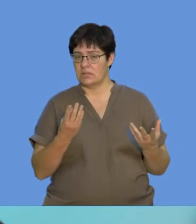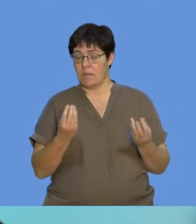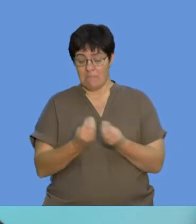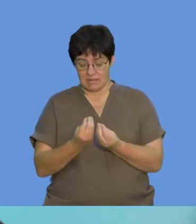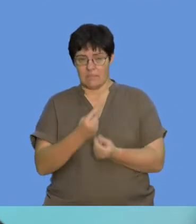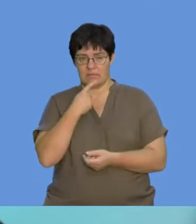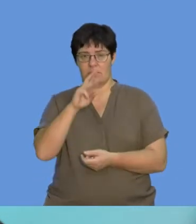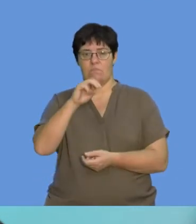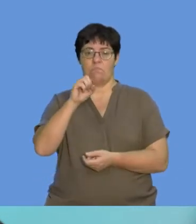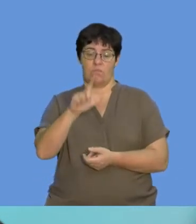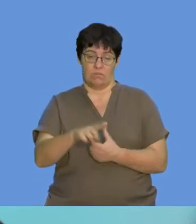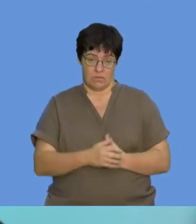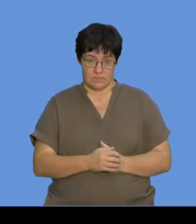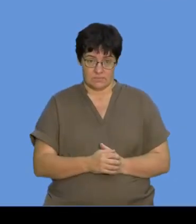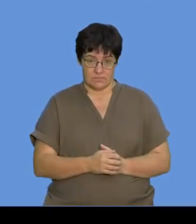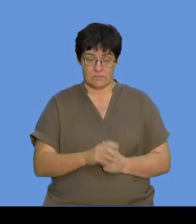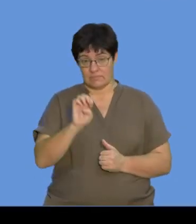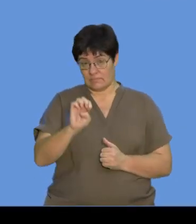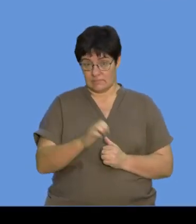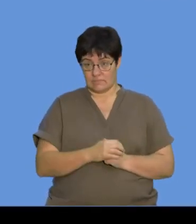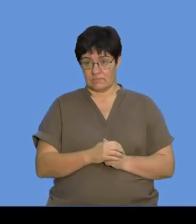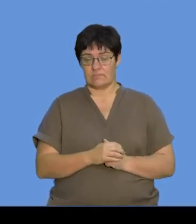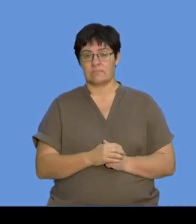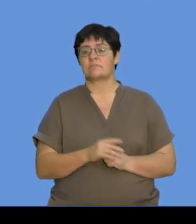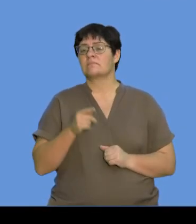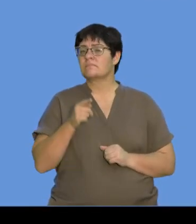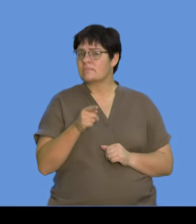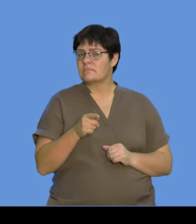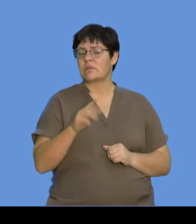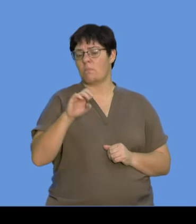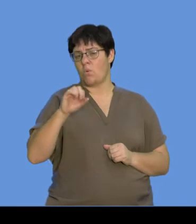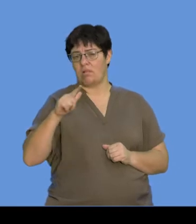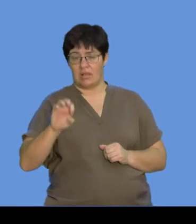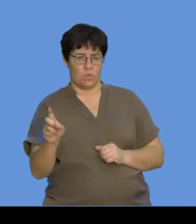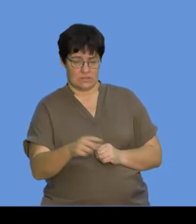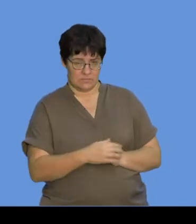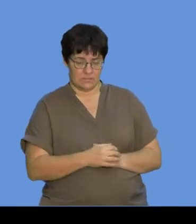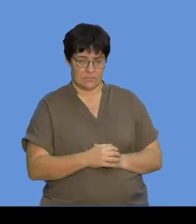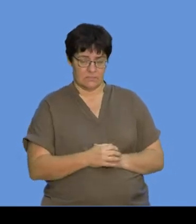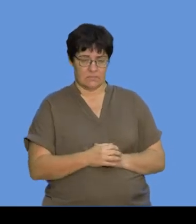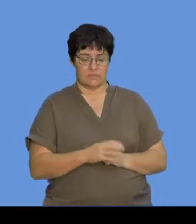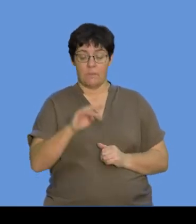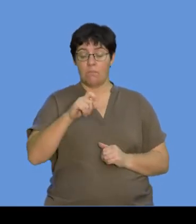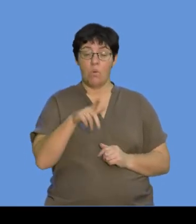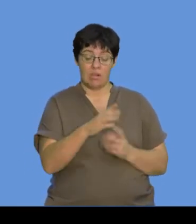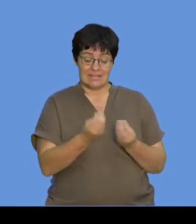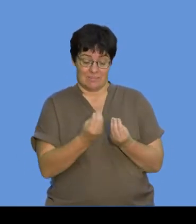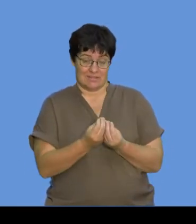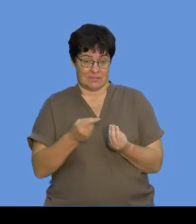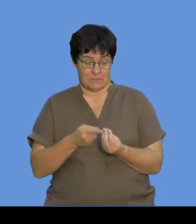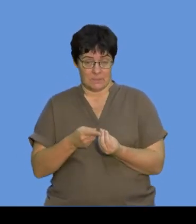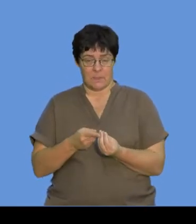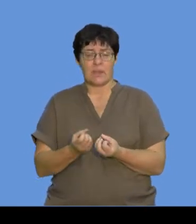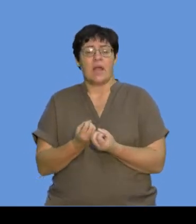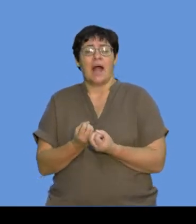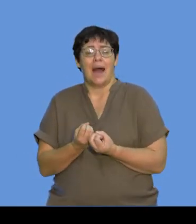That's the long and short of it, okay? Right, so that's what exactly a mole is. So by definition, a mole of a substance is